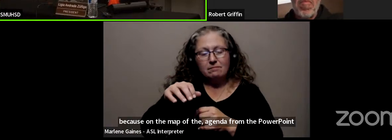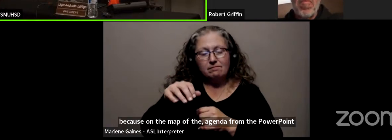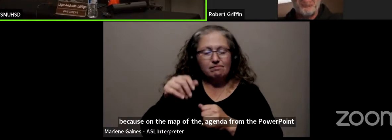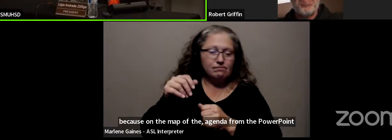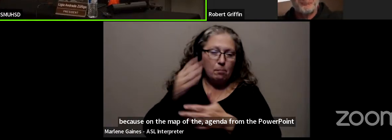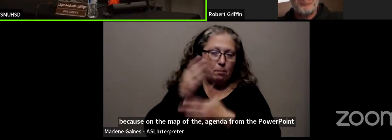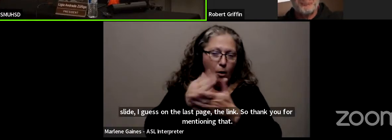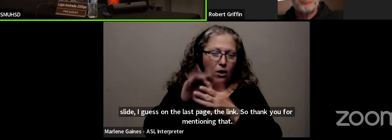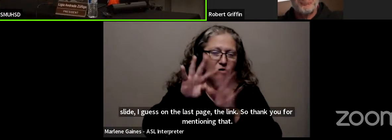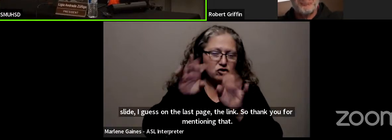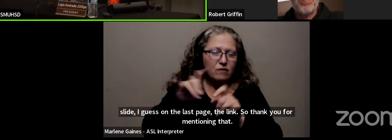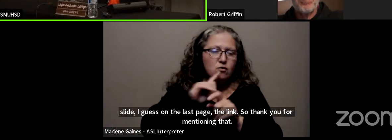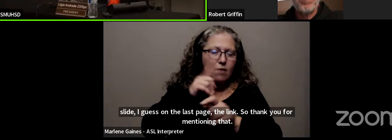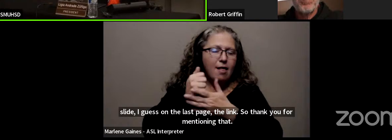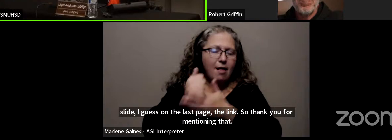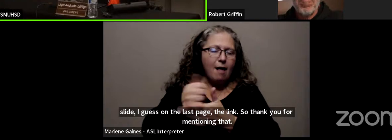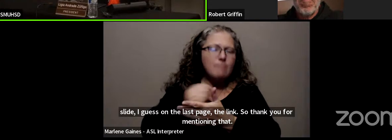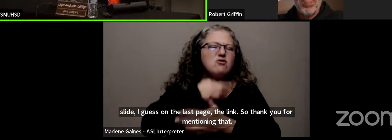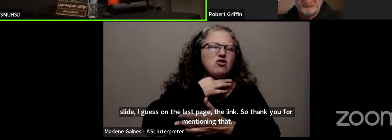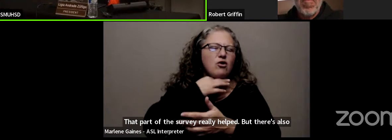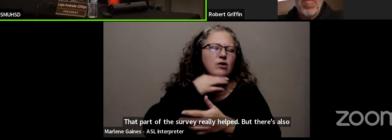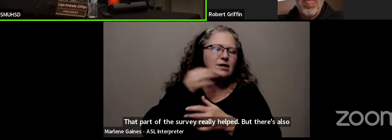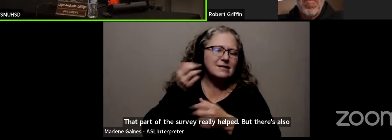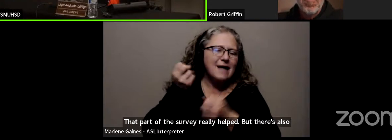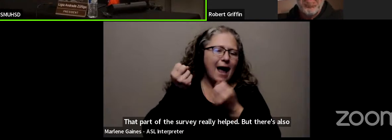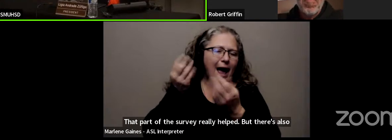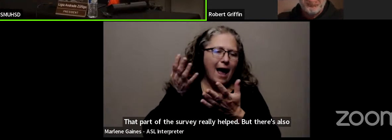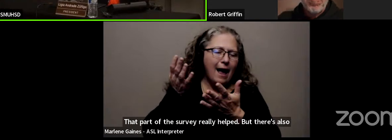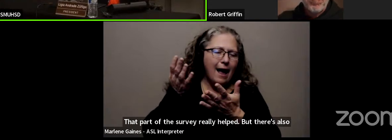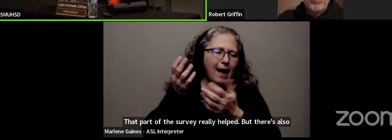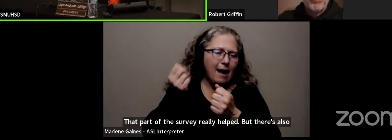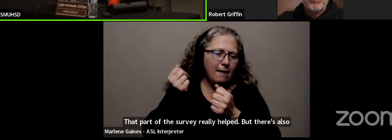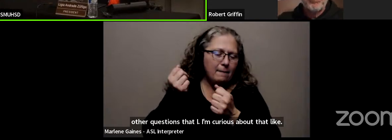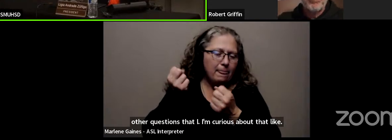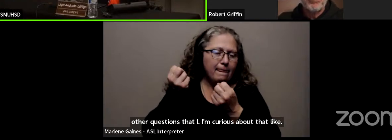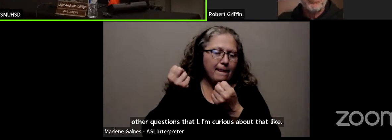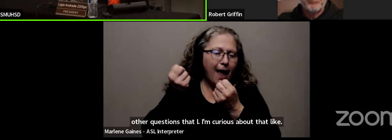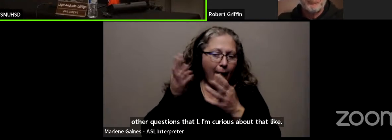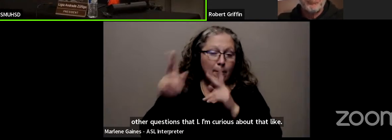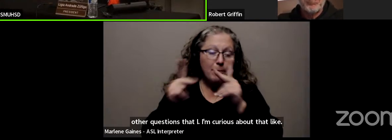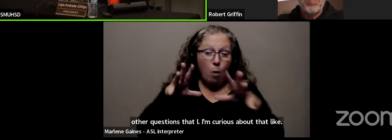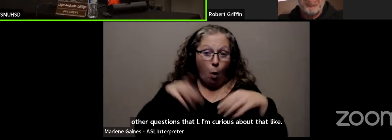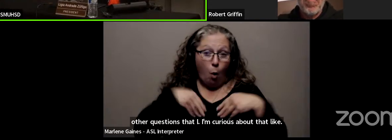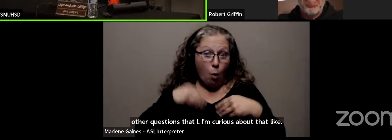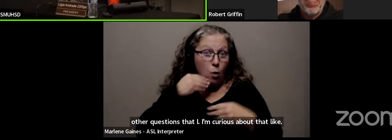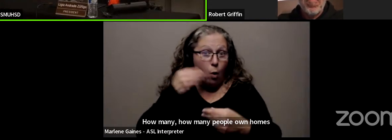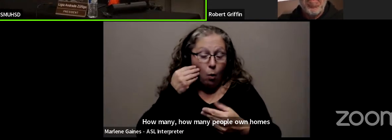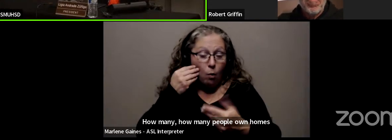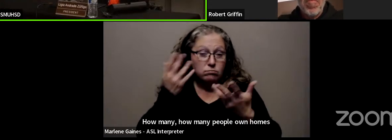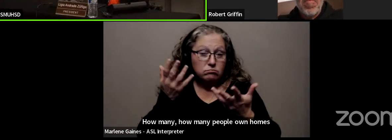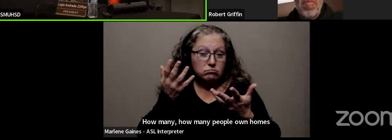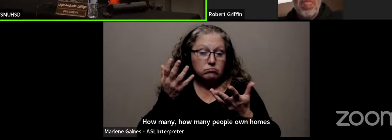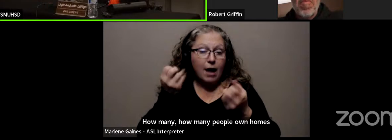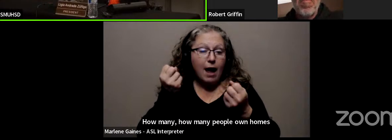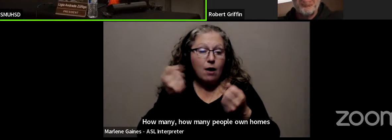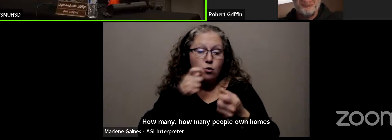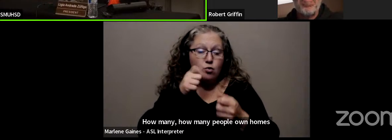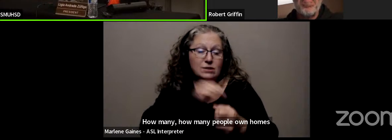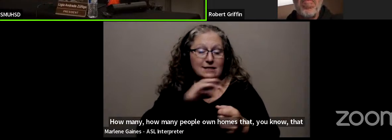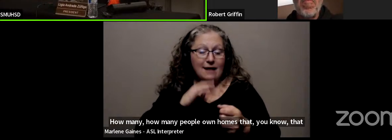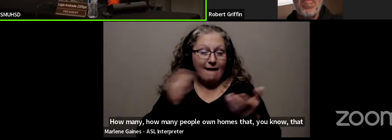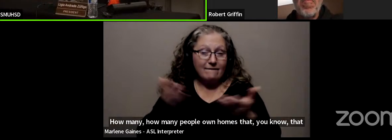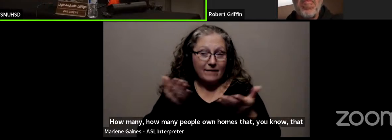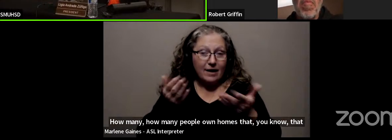I'm curious about that like how many people own homes that that are staff here, how